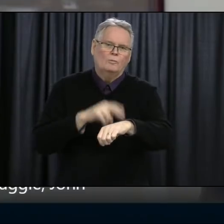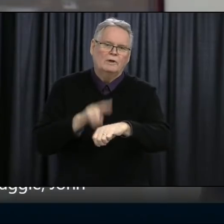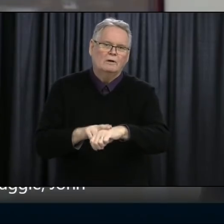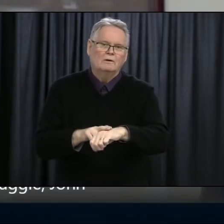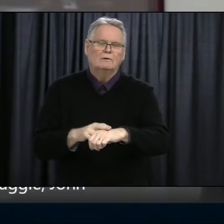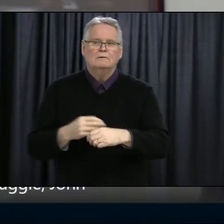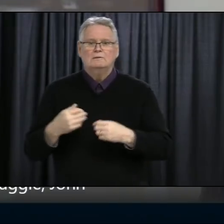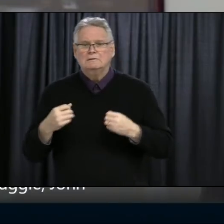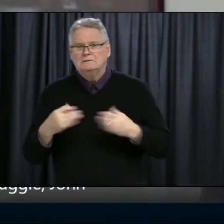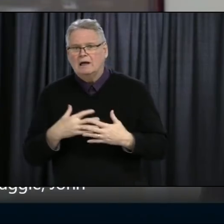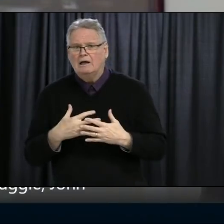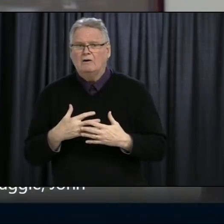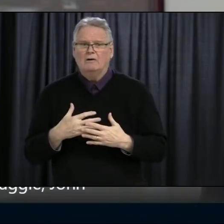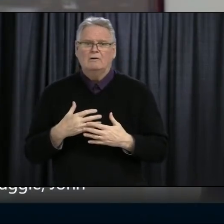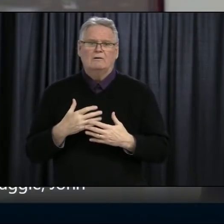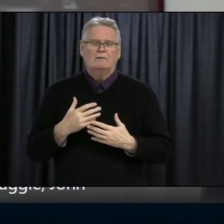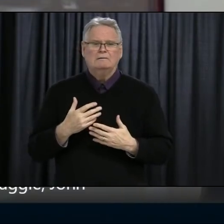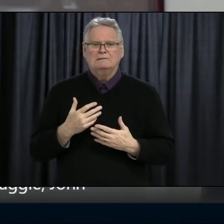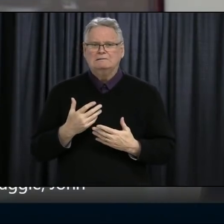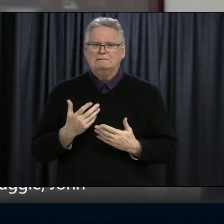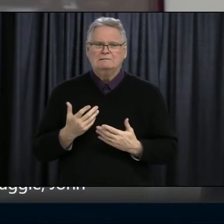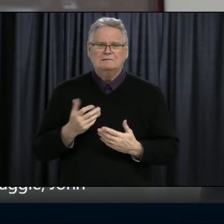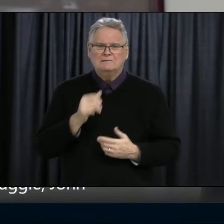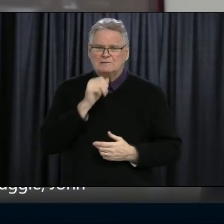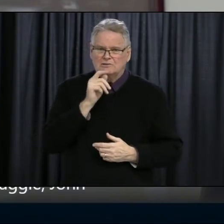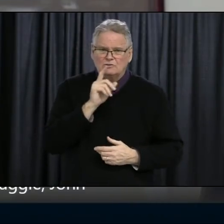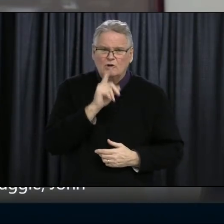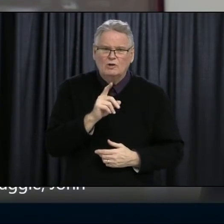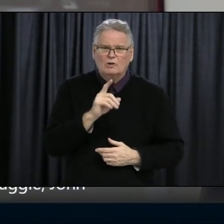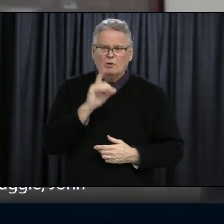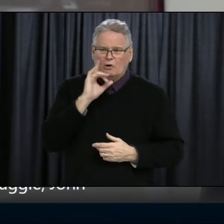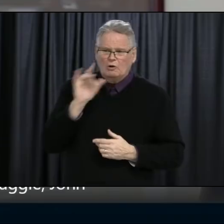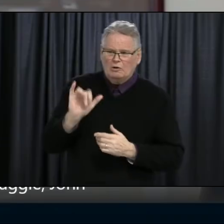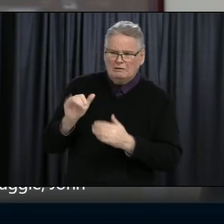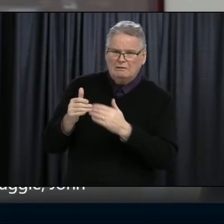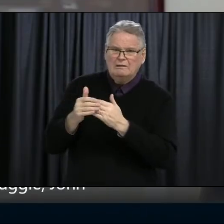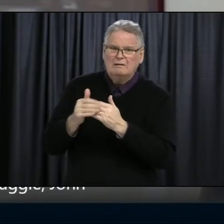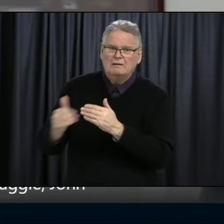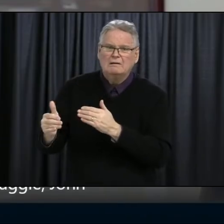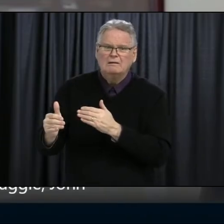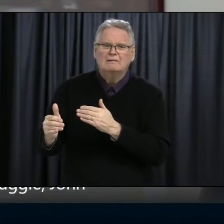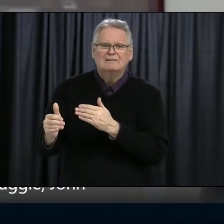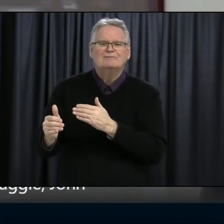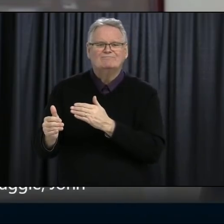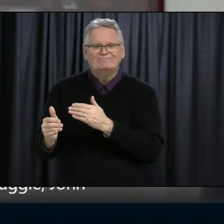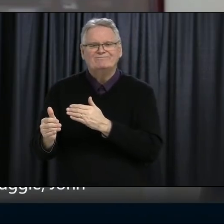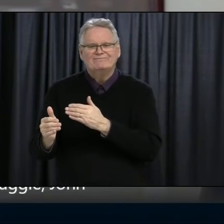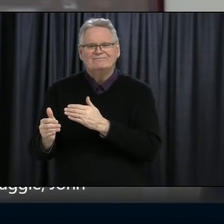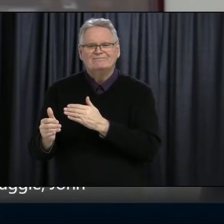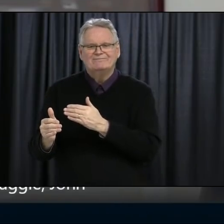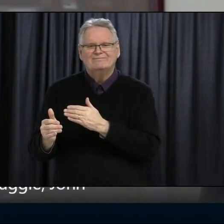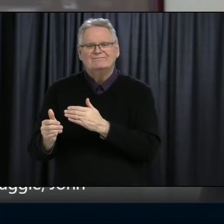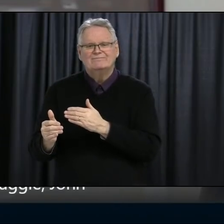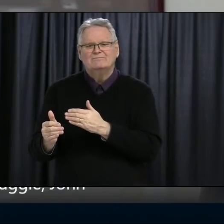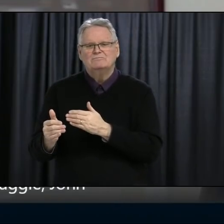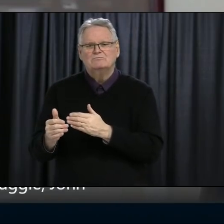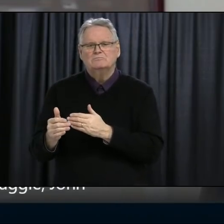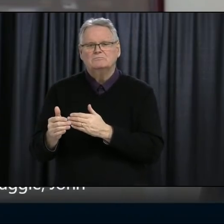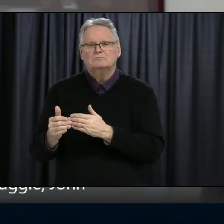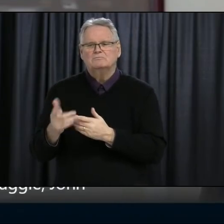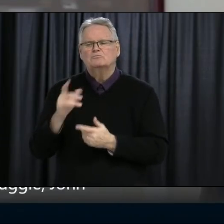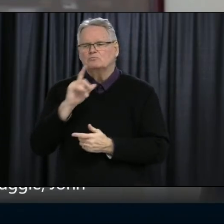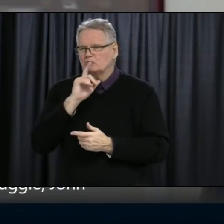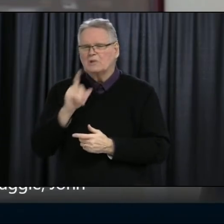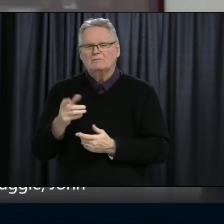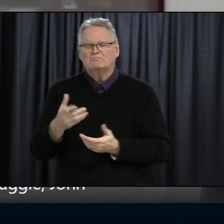to see your way clear as to how things will progress. We have one of the most sophisticated and